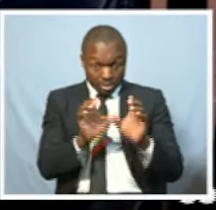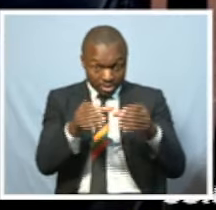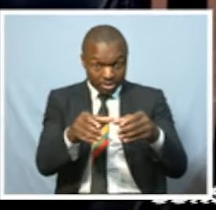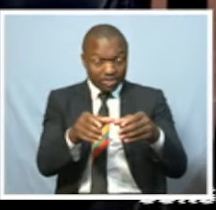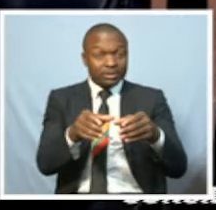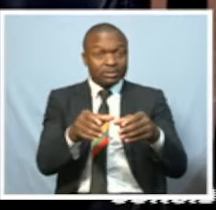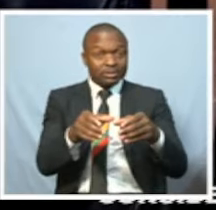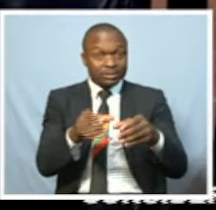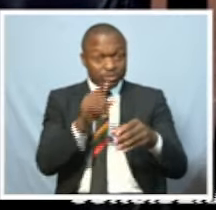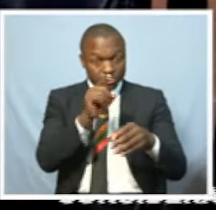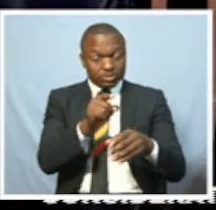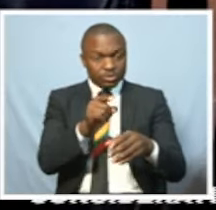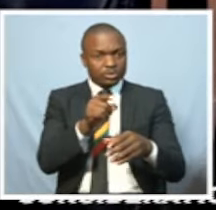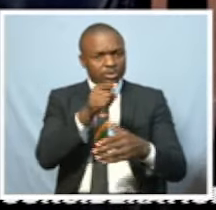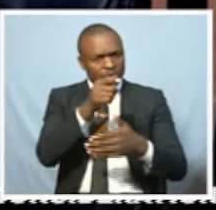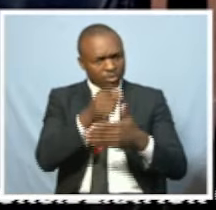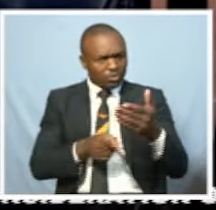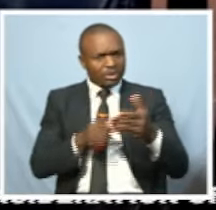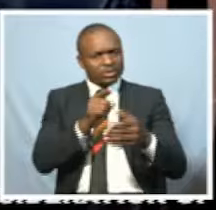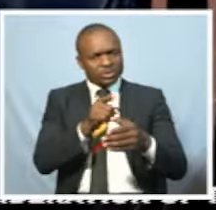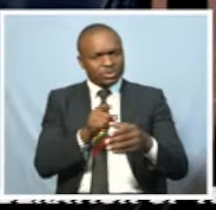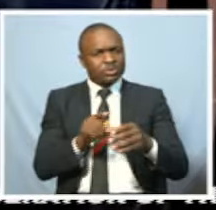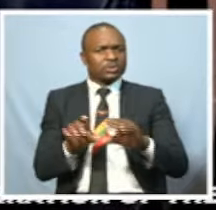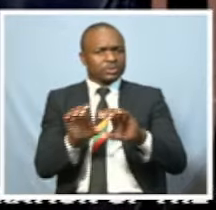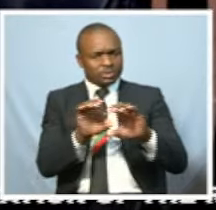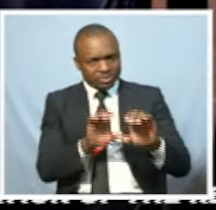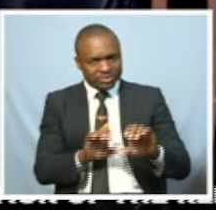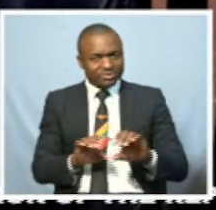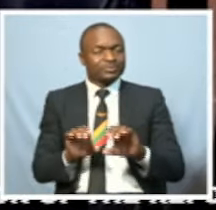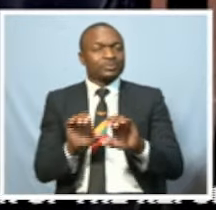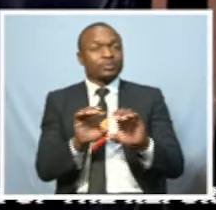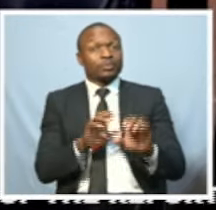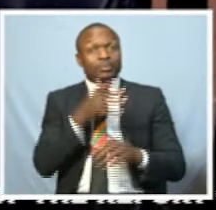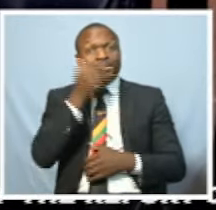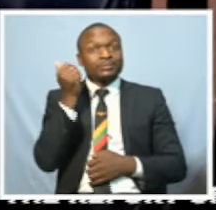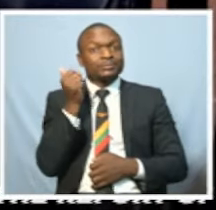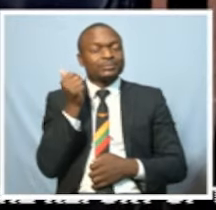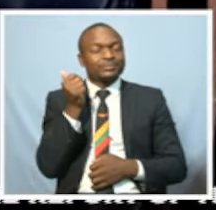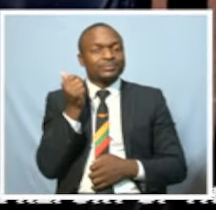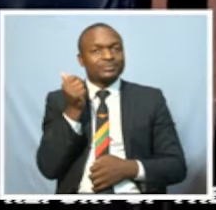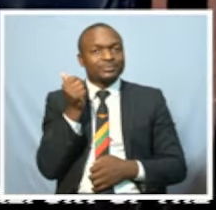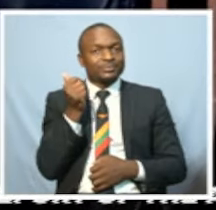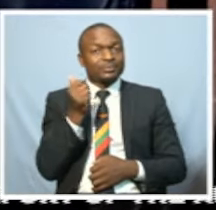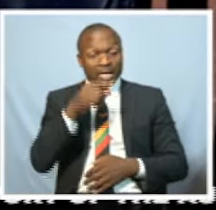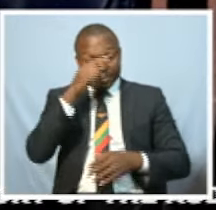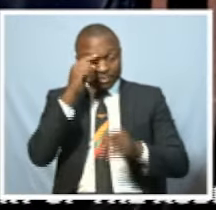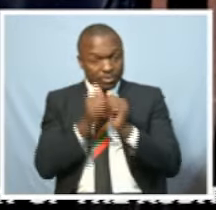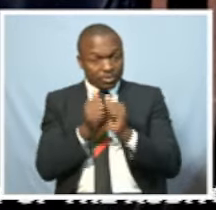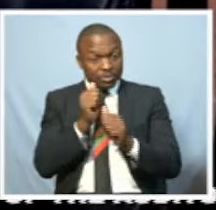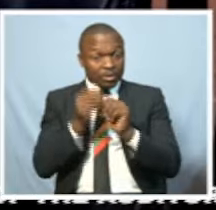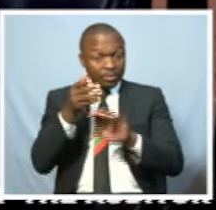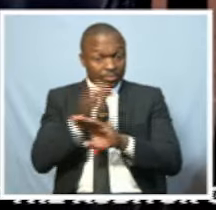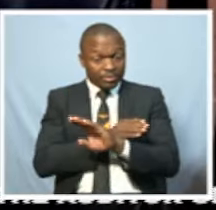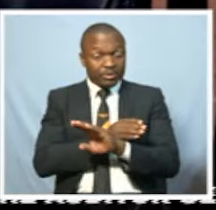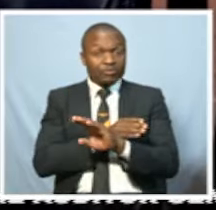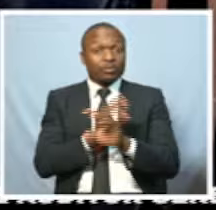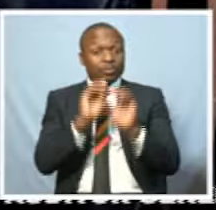an employer, what would you have done best? Because before